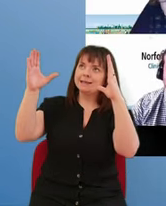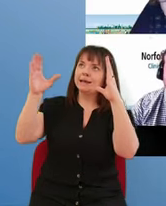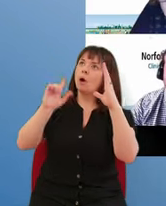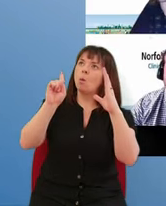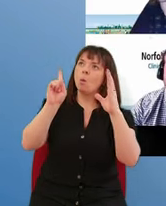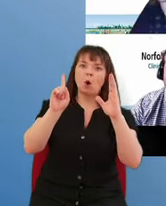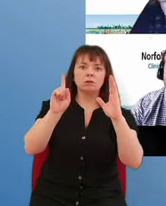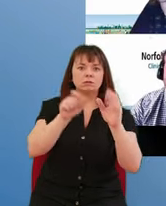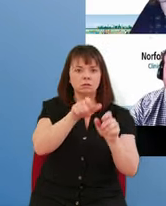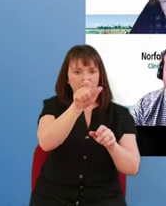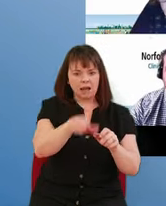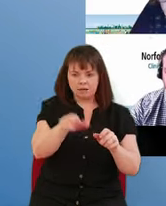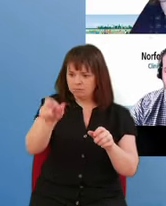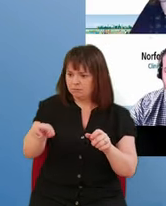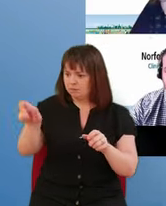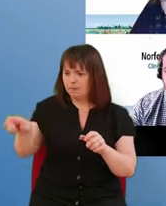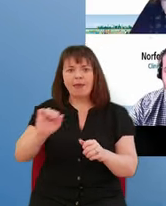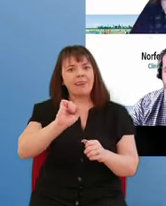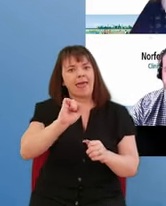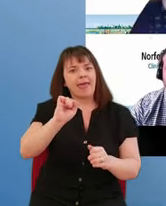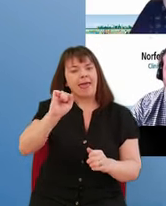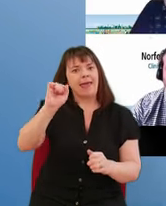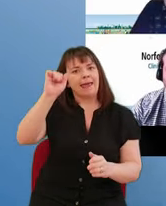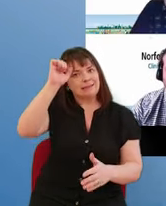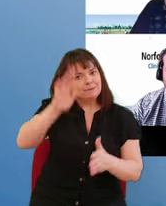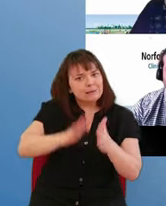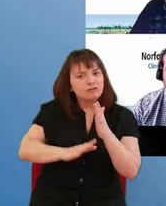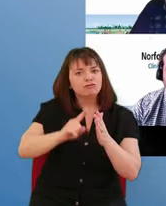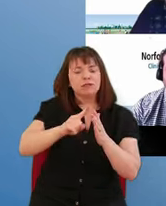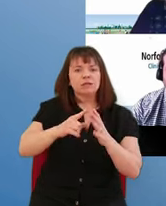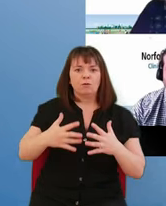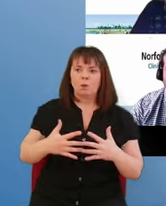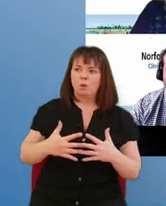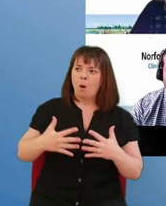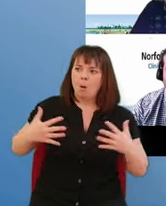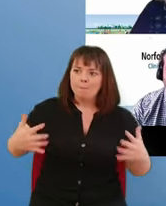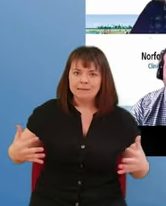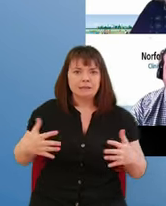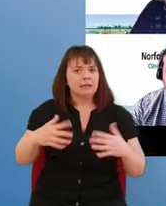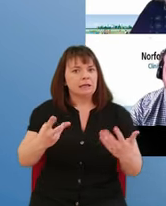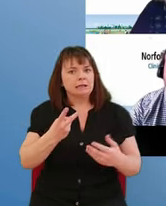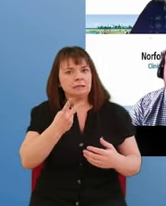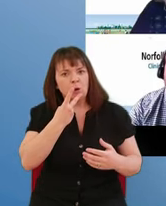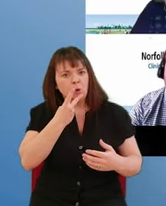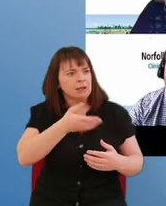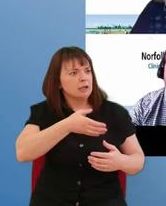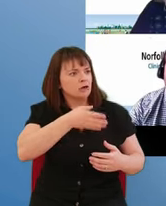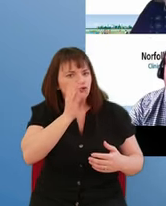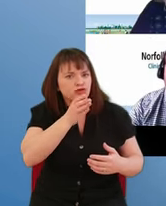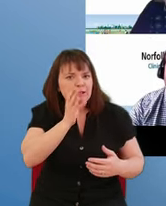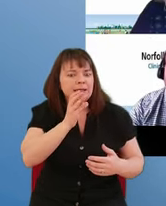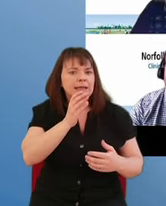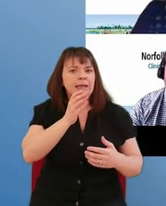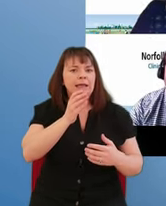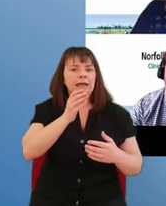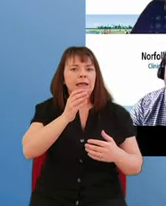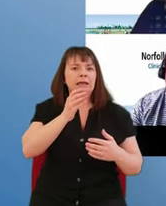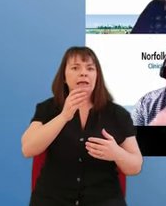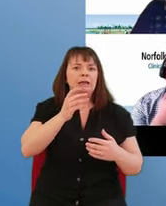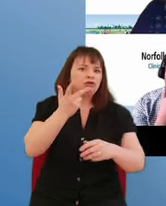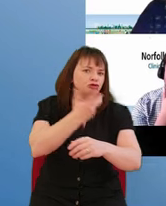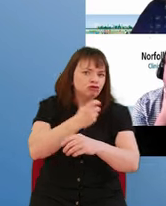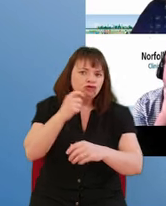just wondering if the referral services are there so that, you know, people can come